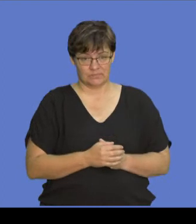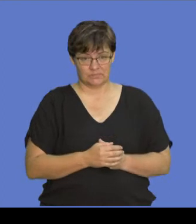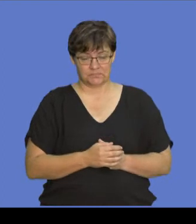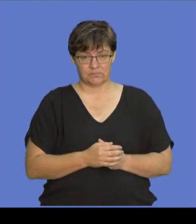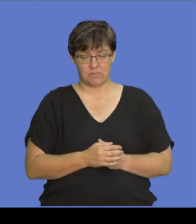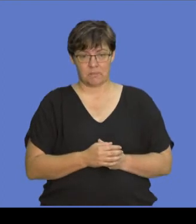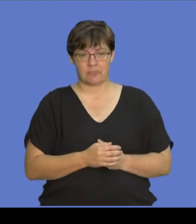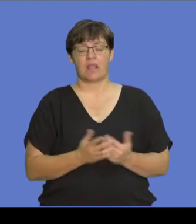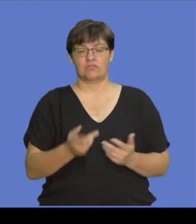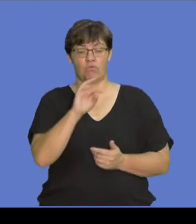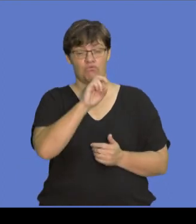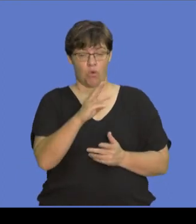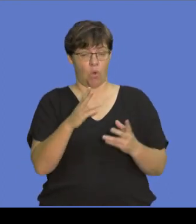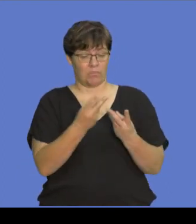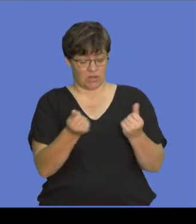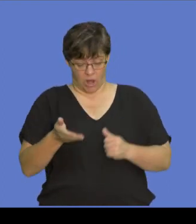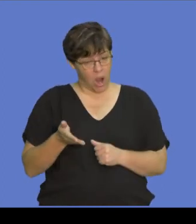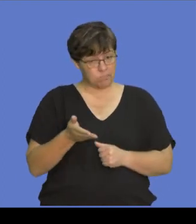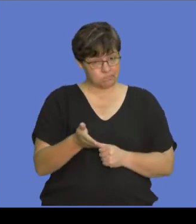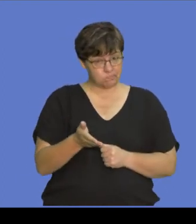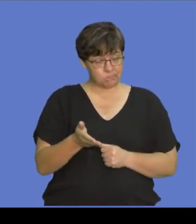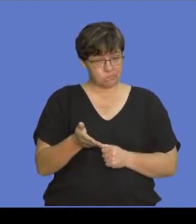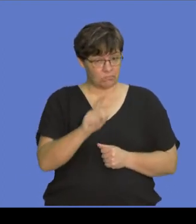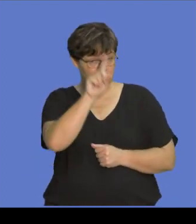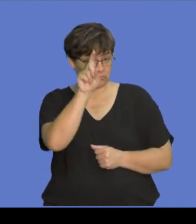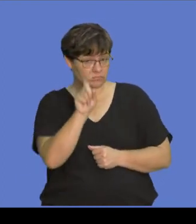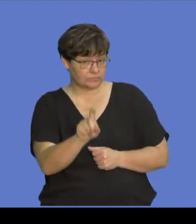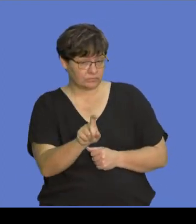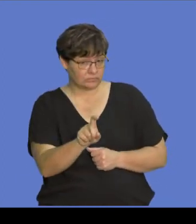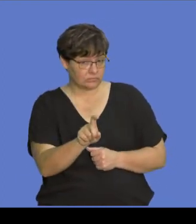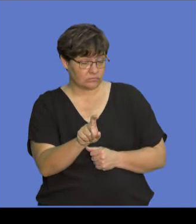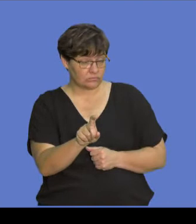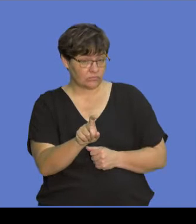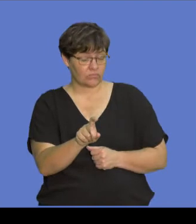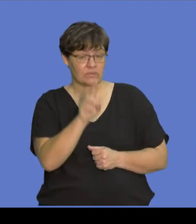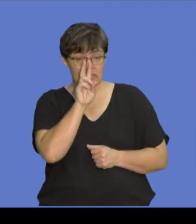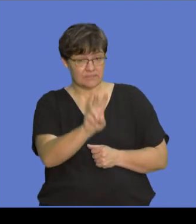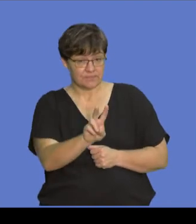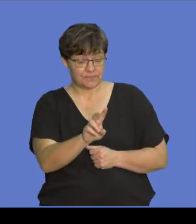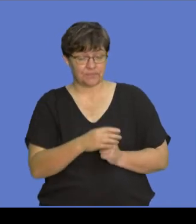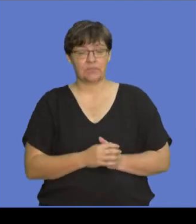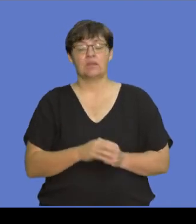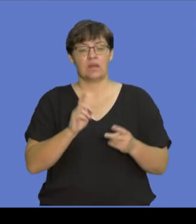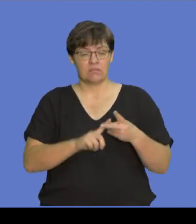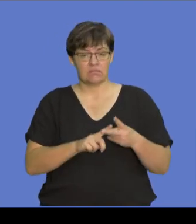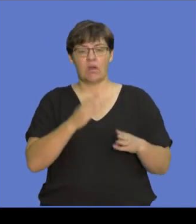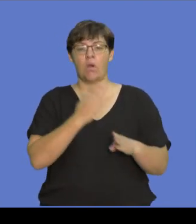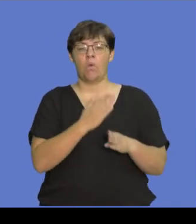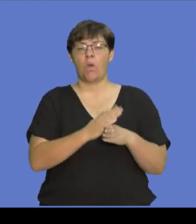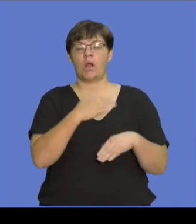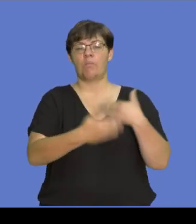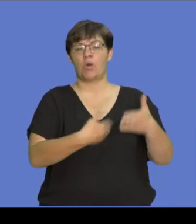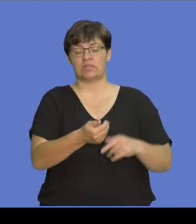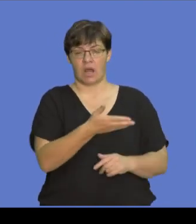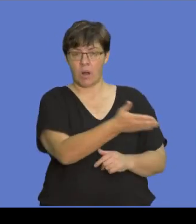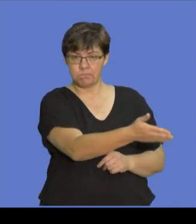of raw materials. Can you see a question mark, right? Then you are told that's your work in process figure, that's your finished